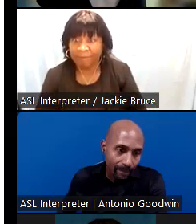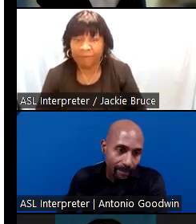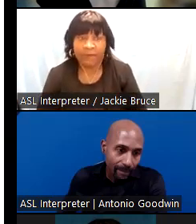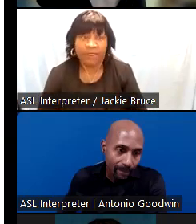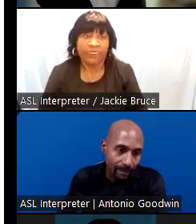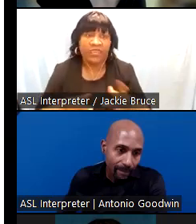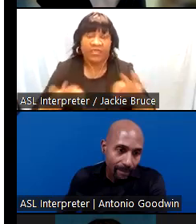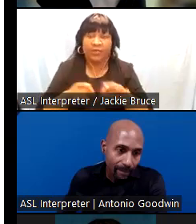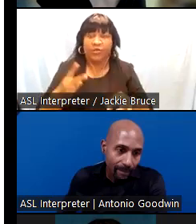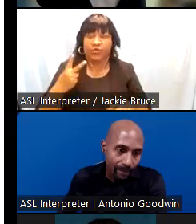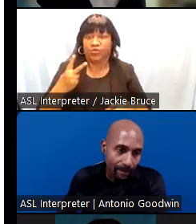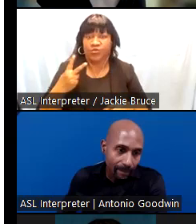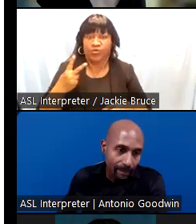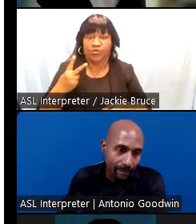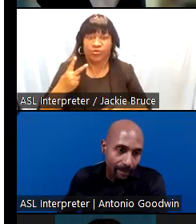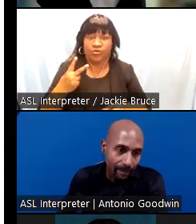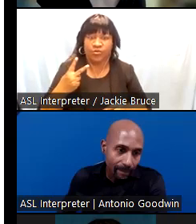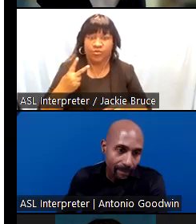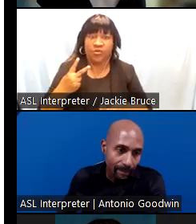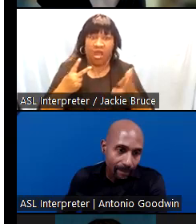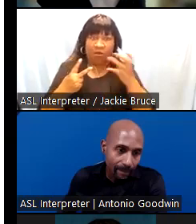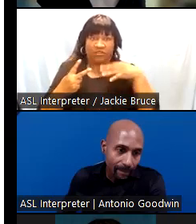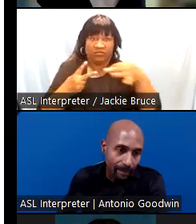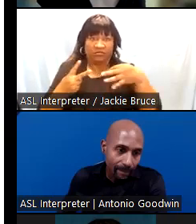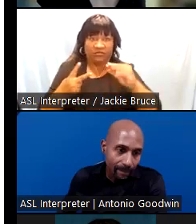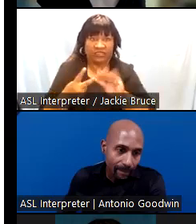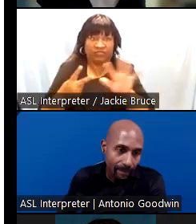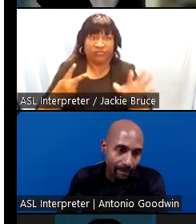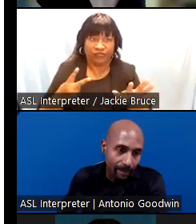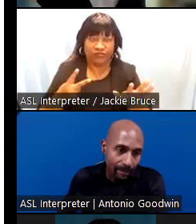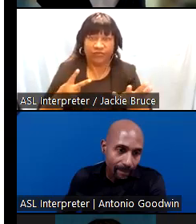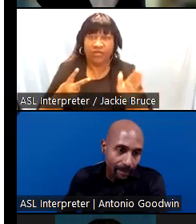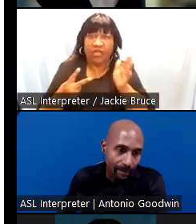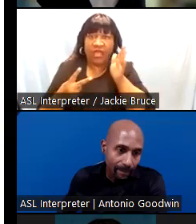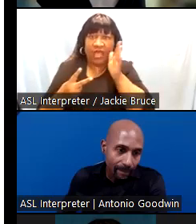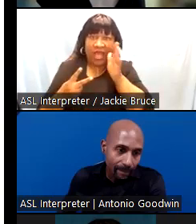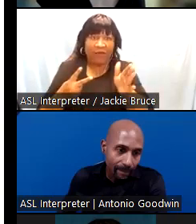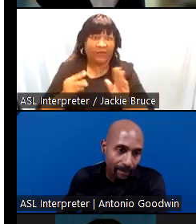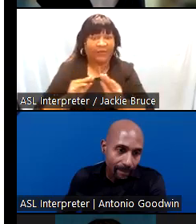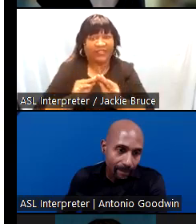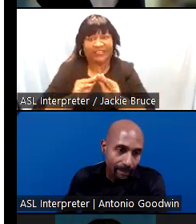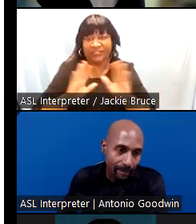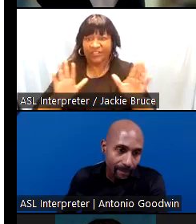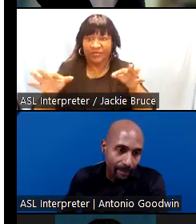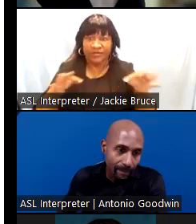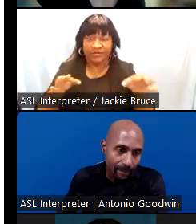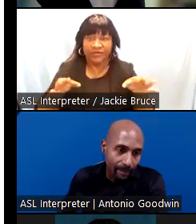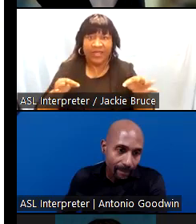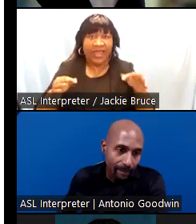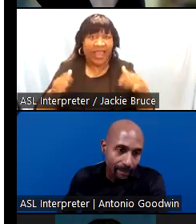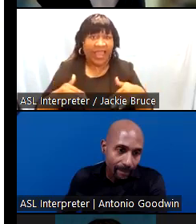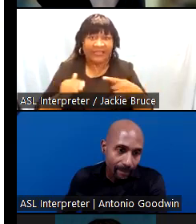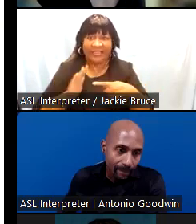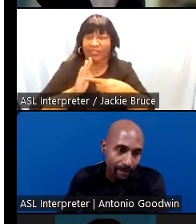Two things I want to make sure to spell out. One is I'm going to just be very transparent. I did not use any